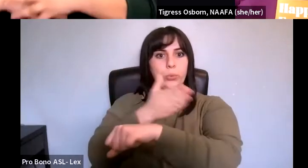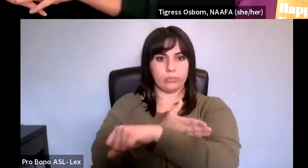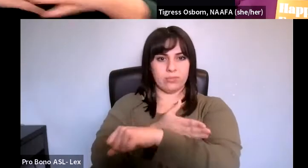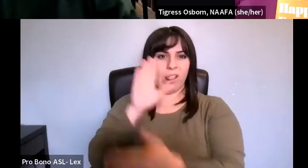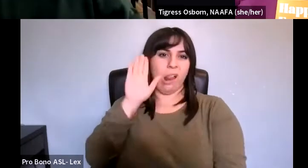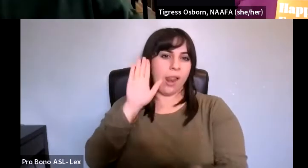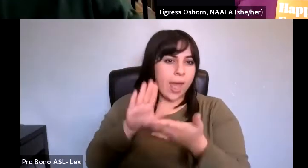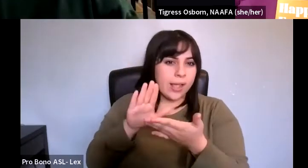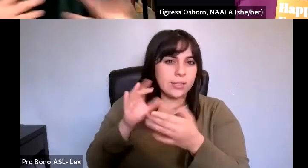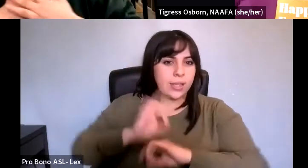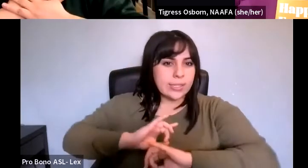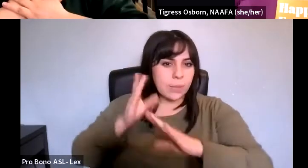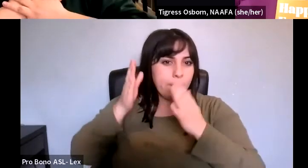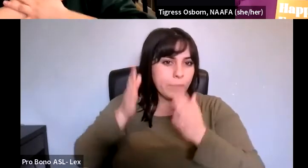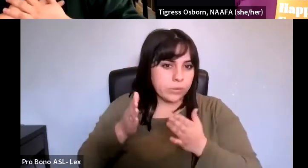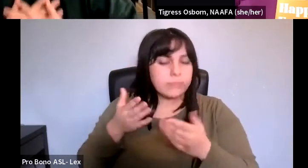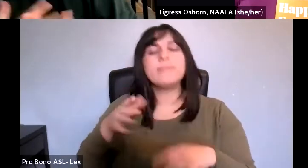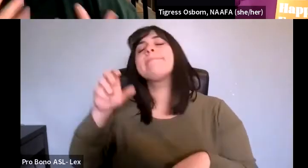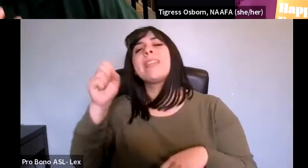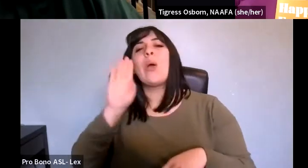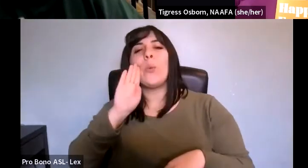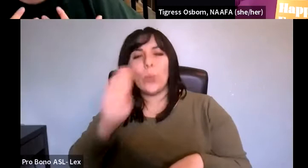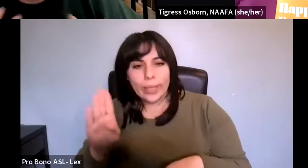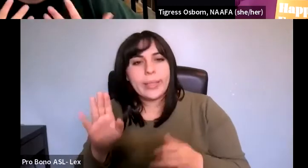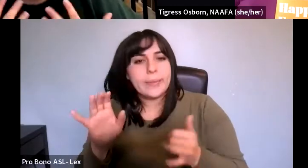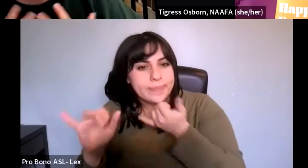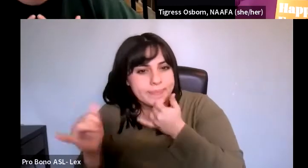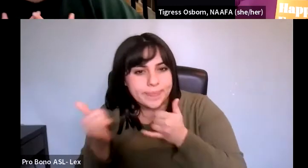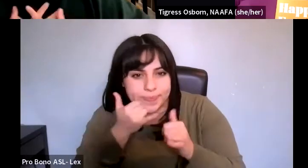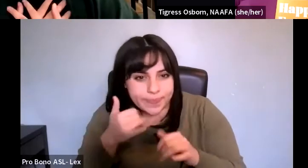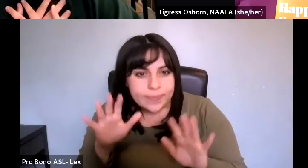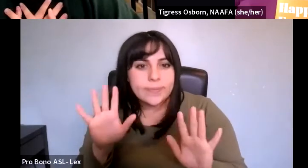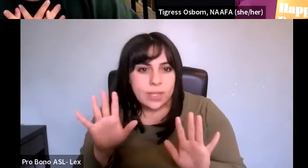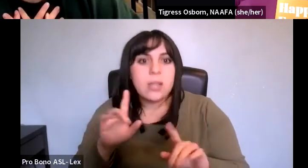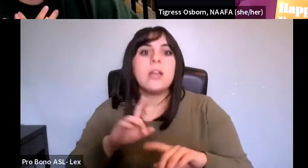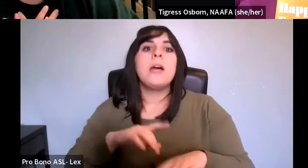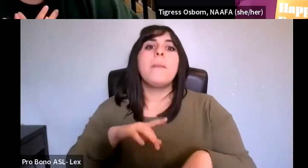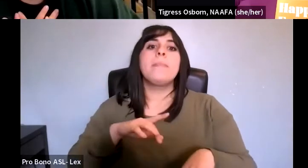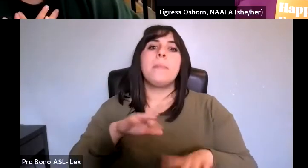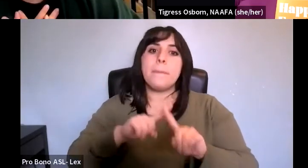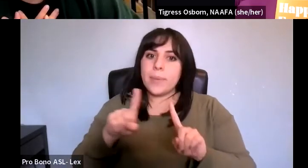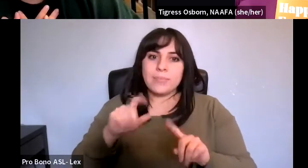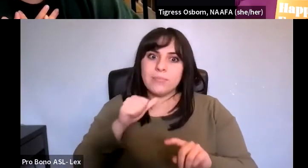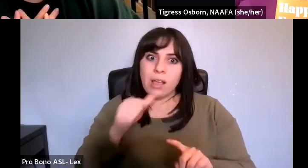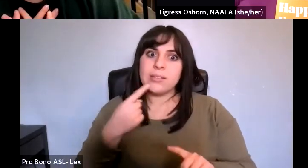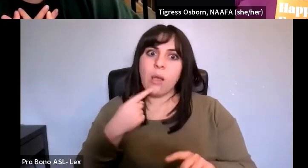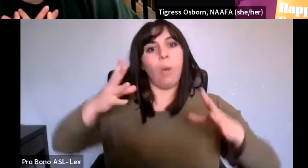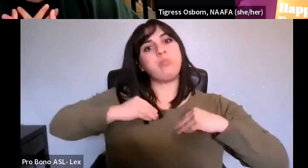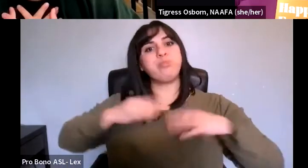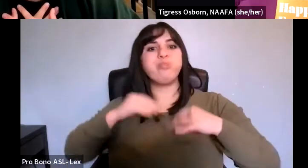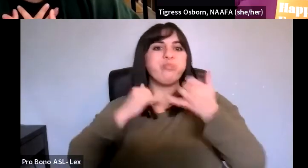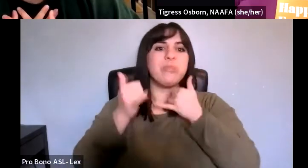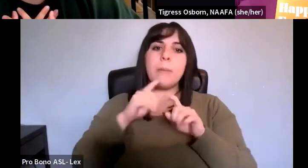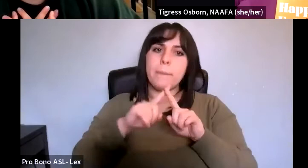is, hey, I'm gonna fuck up. But that only means, please, like I am only grateful if I